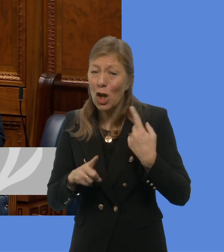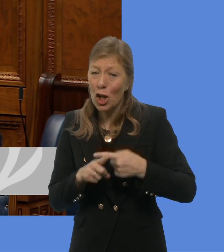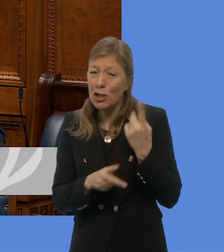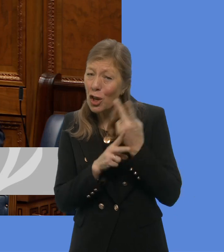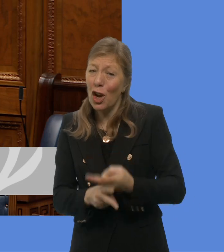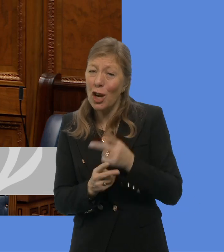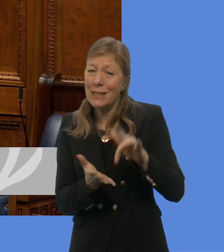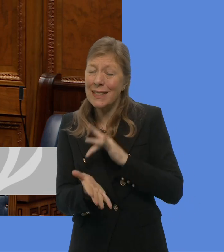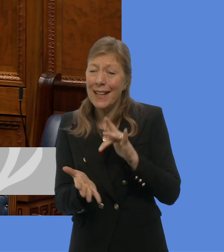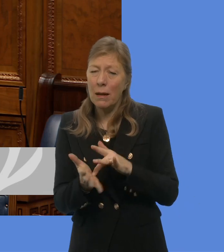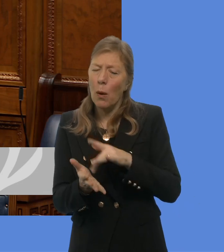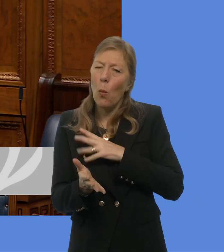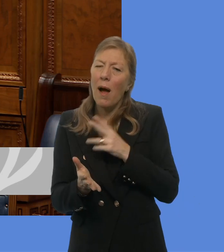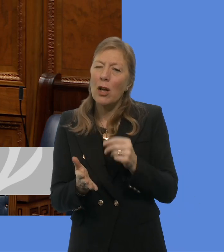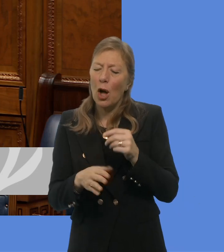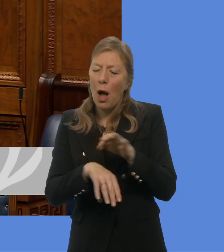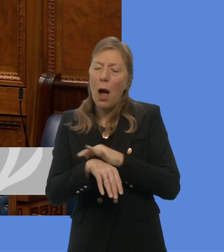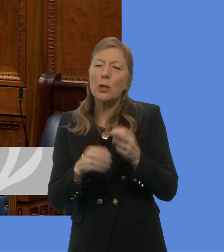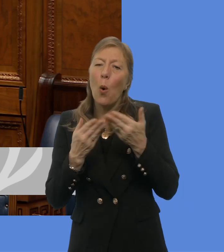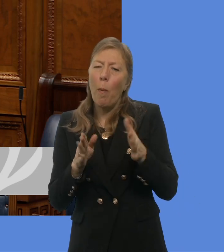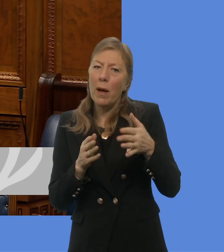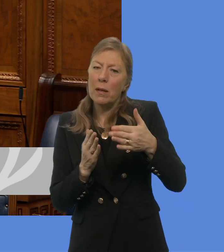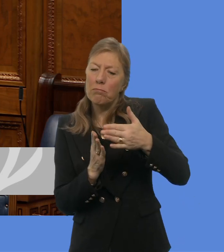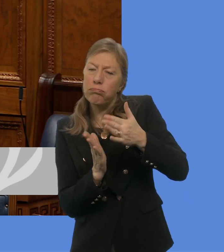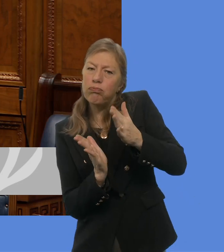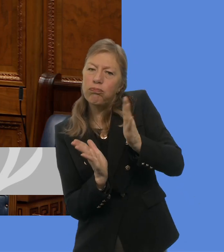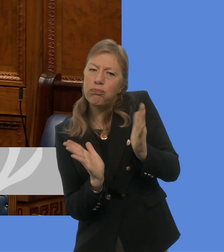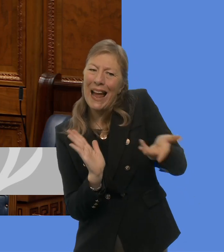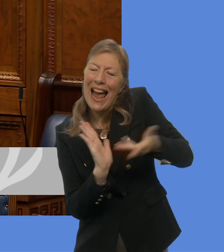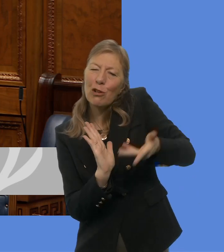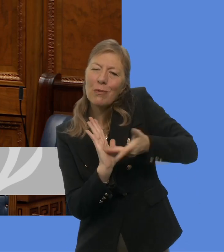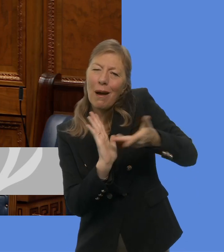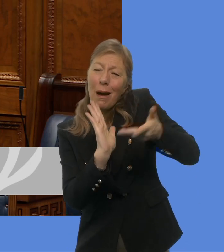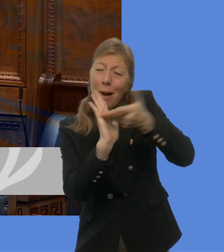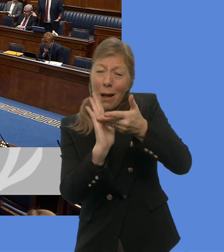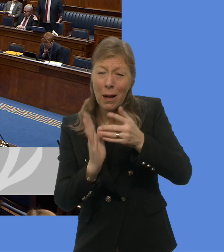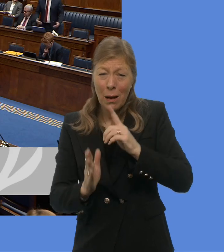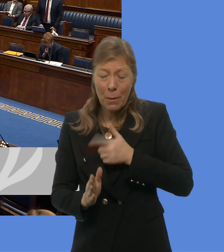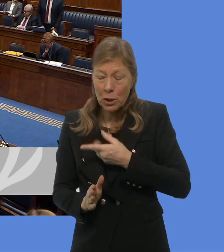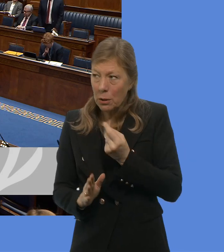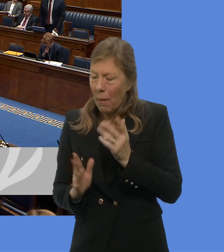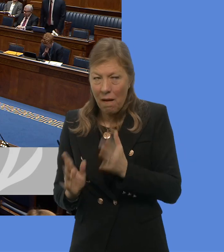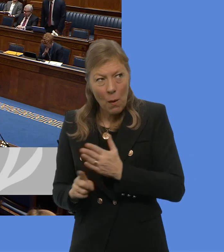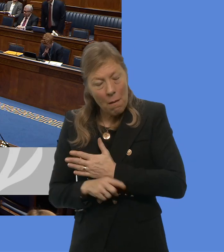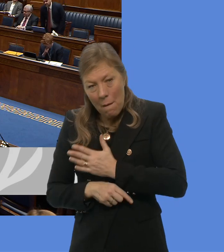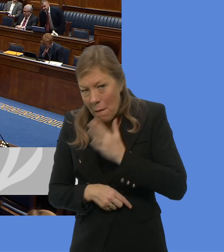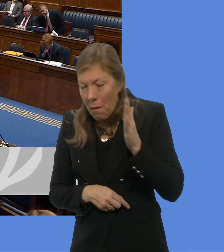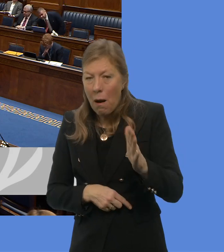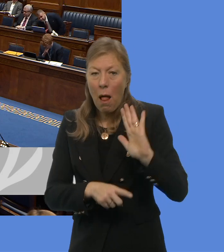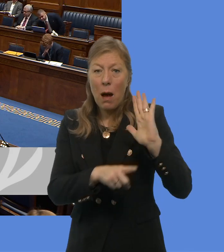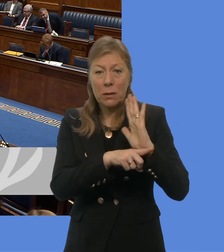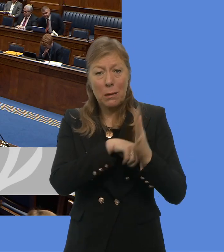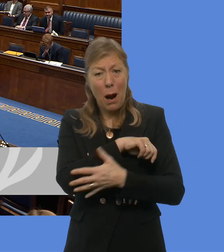hours, or indeed some of the provisions within the hospital to assist people not having to travel to the Ulster Hospital to get it and save some of the pressures